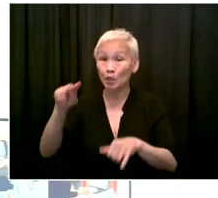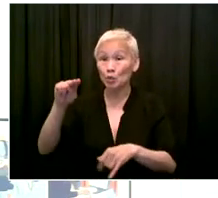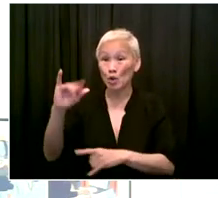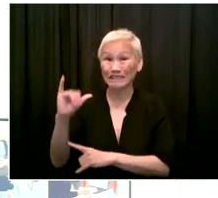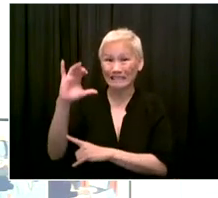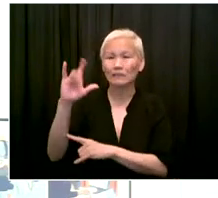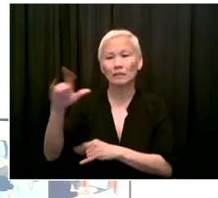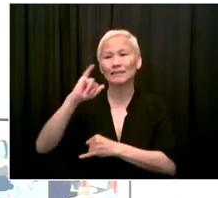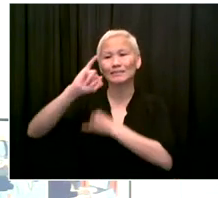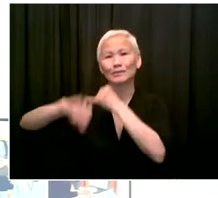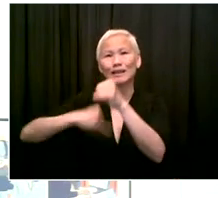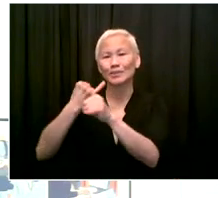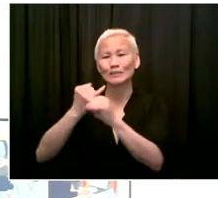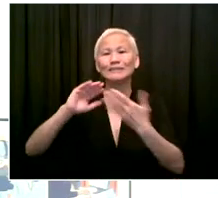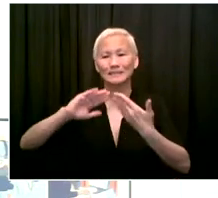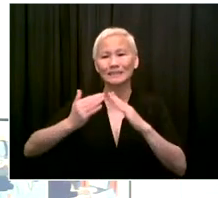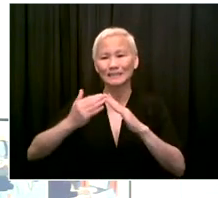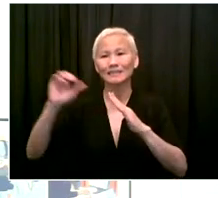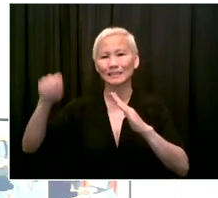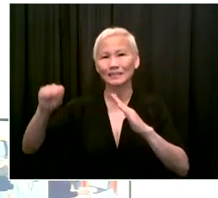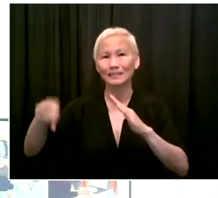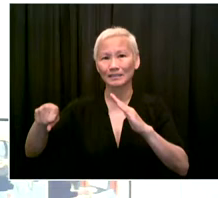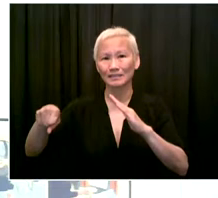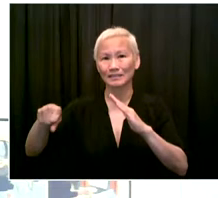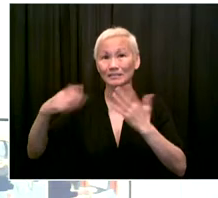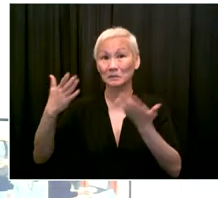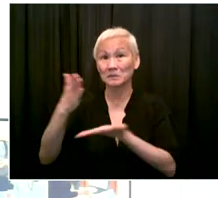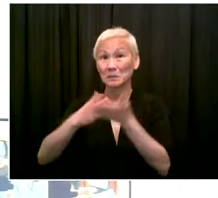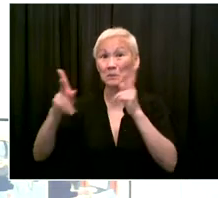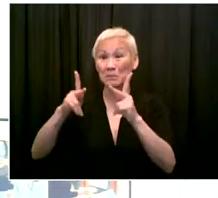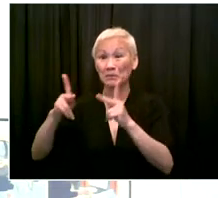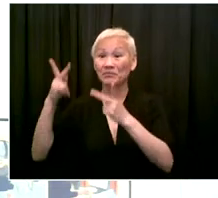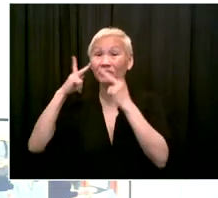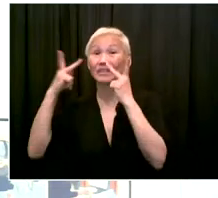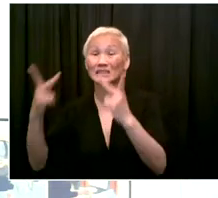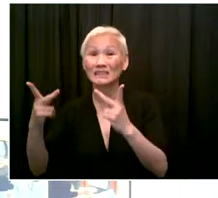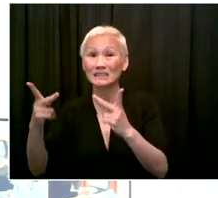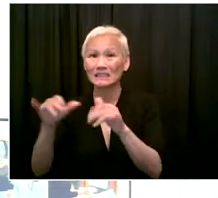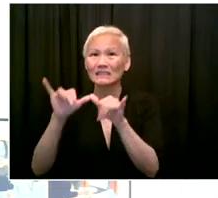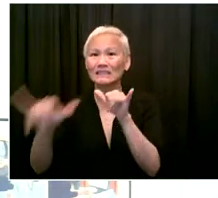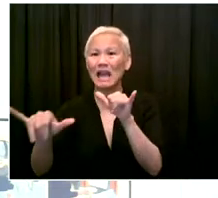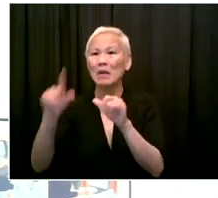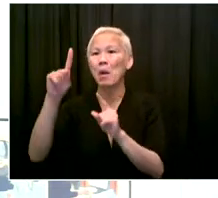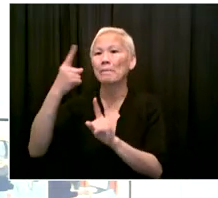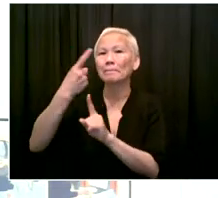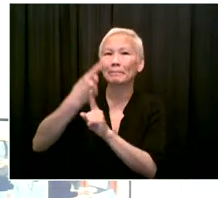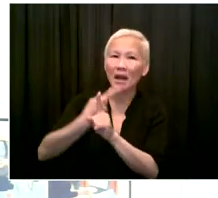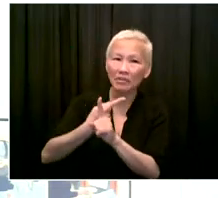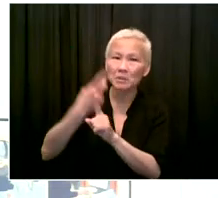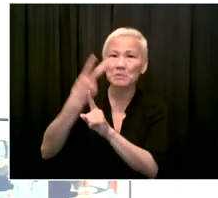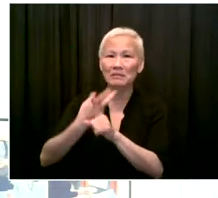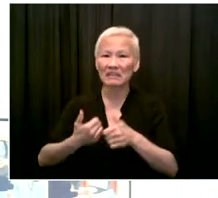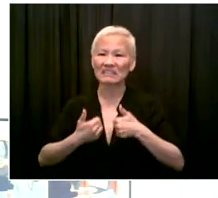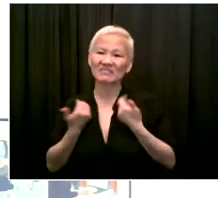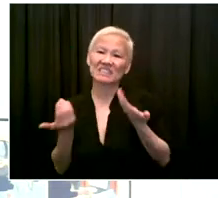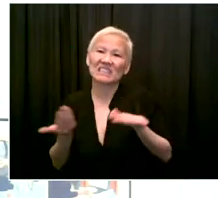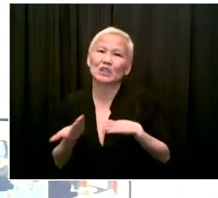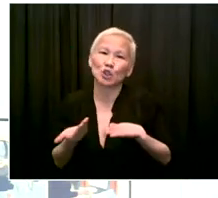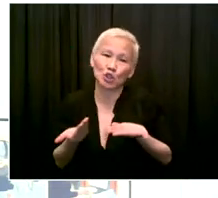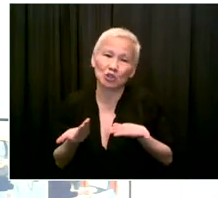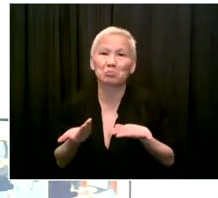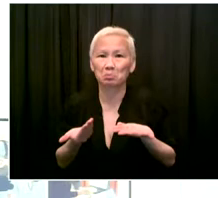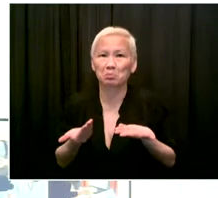some months of the year, some time living between the city and other